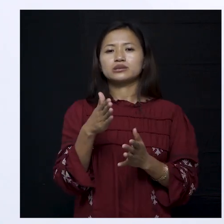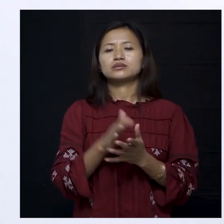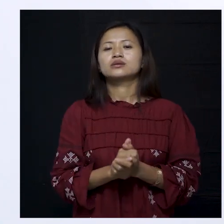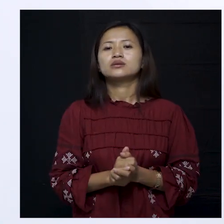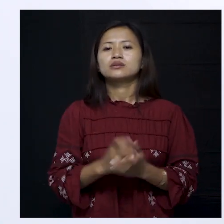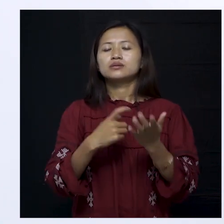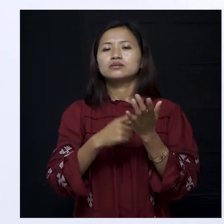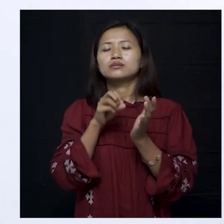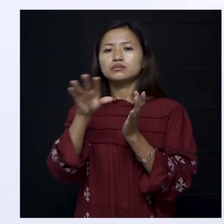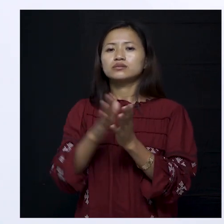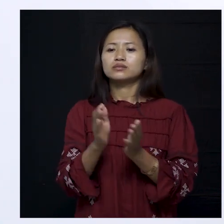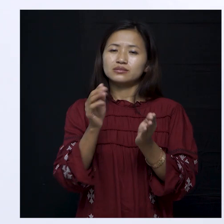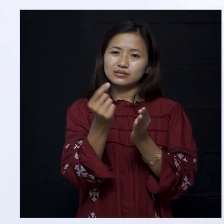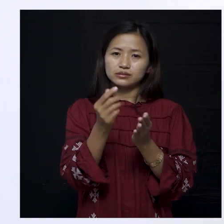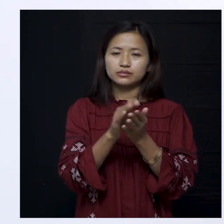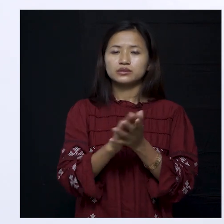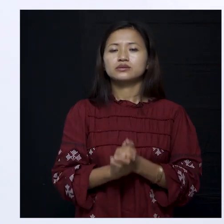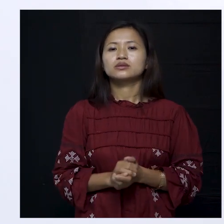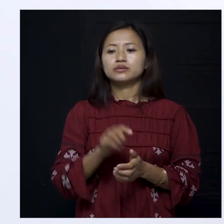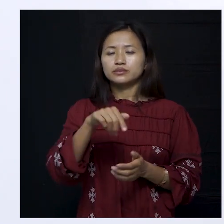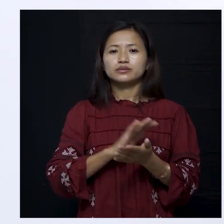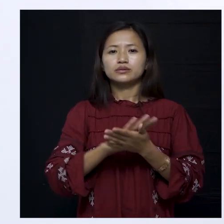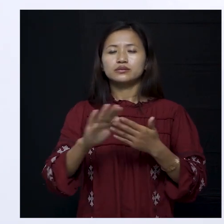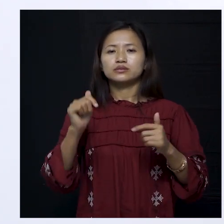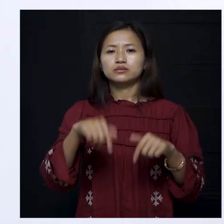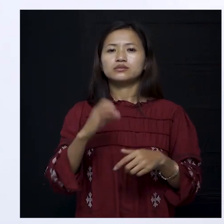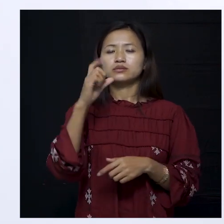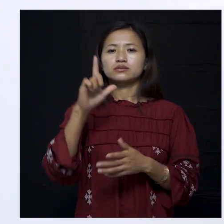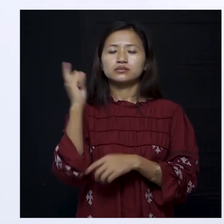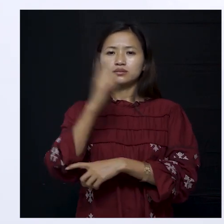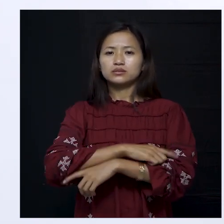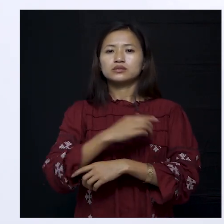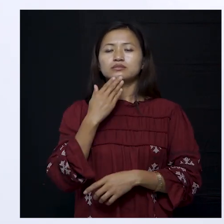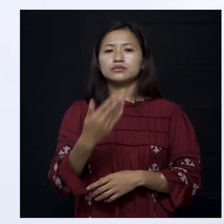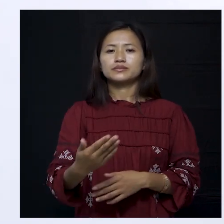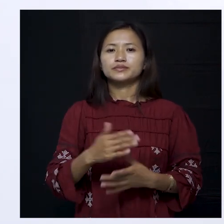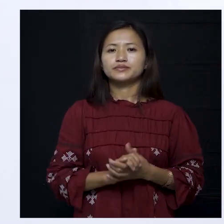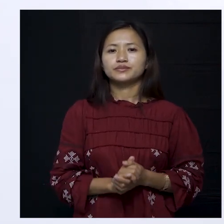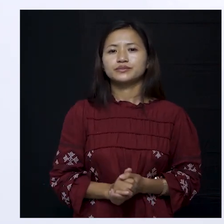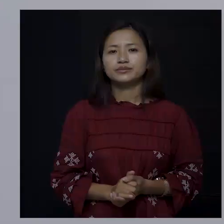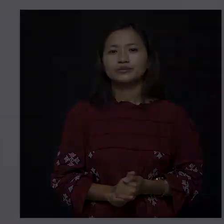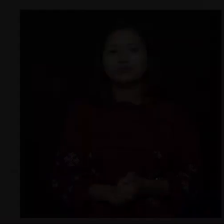the report, we will touch a little bit again. And with this, we are going to end our class for today. Thank you.